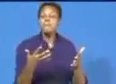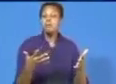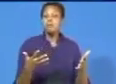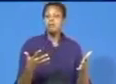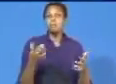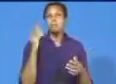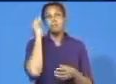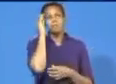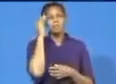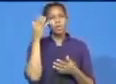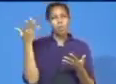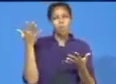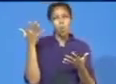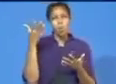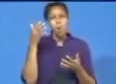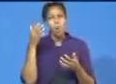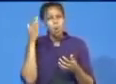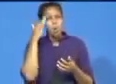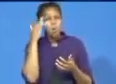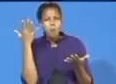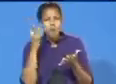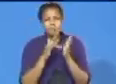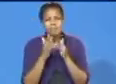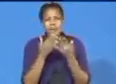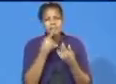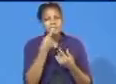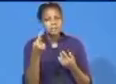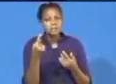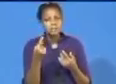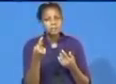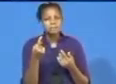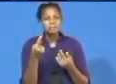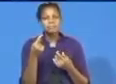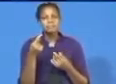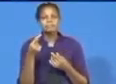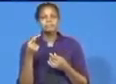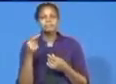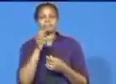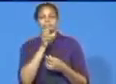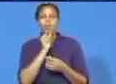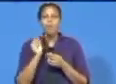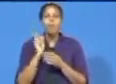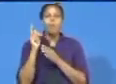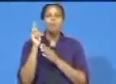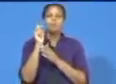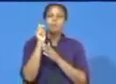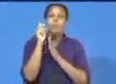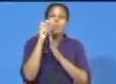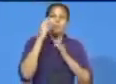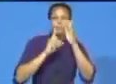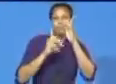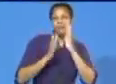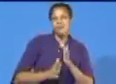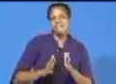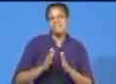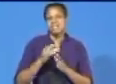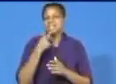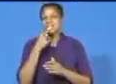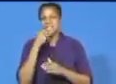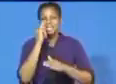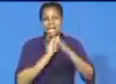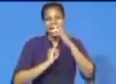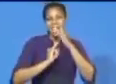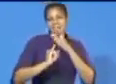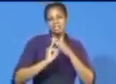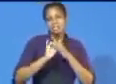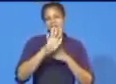Do you know what the Bible said? The ancient prophet Isaiah said, in Isaiah 55, 7 through 9, he